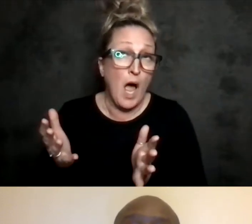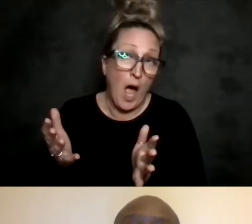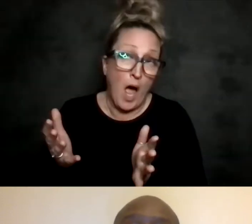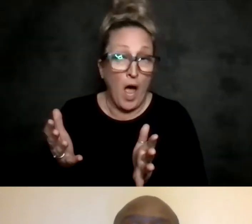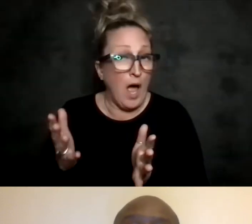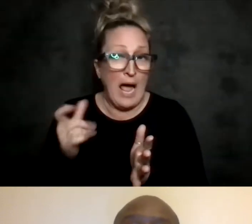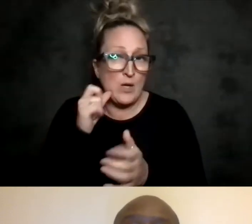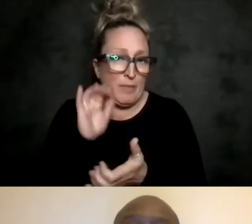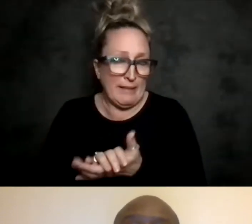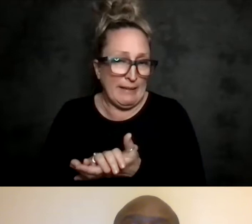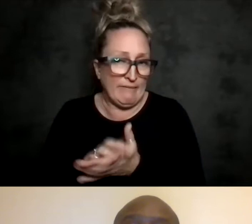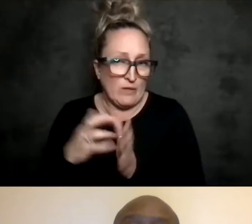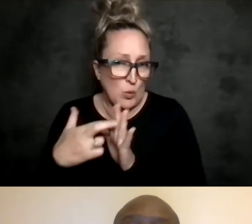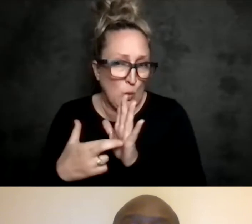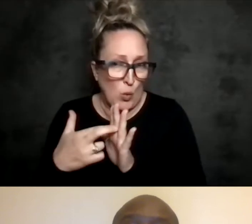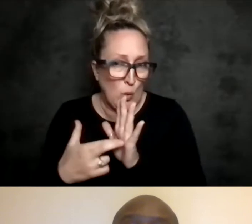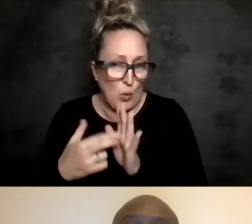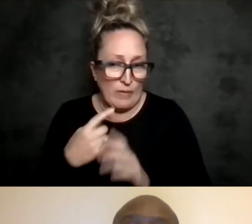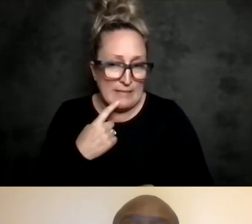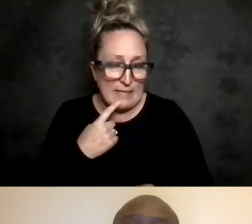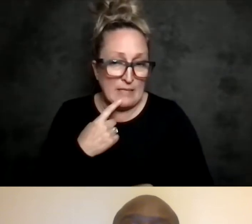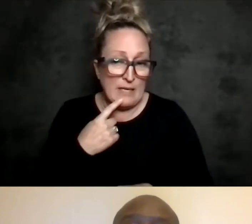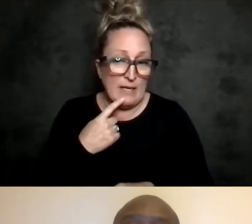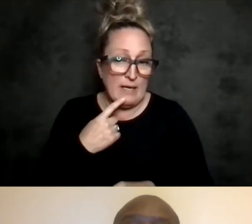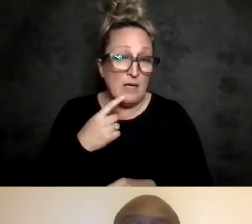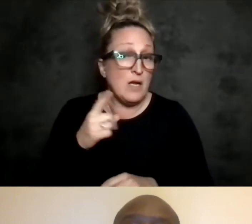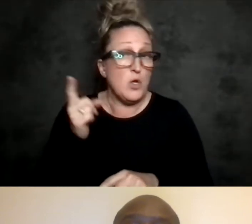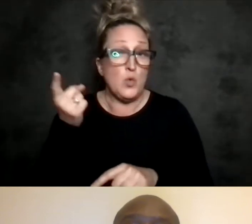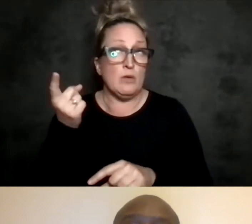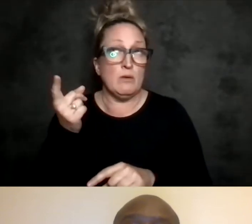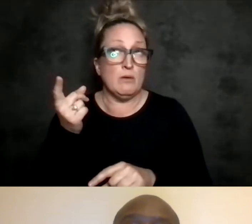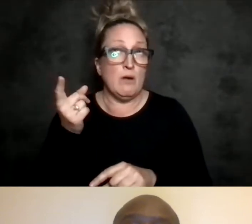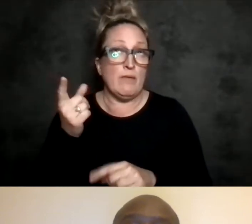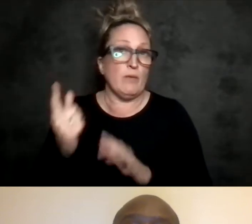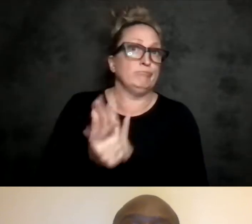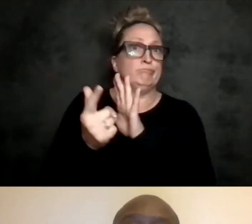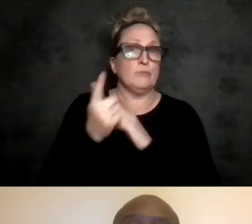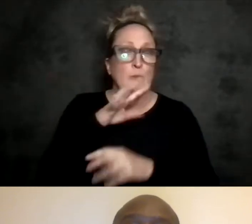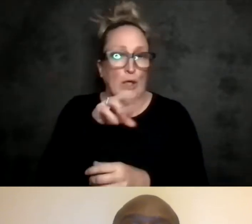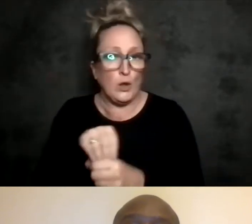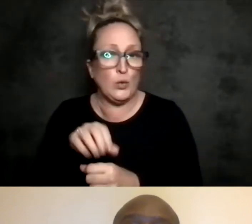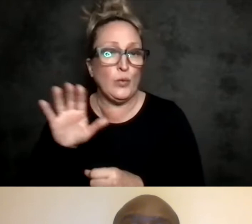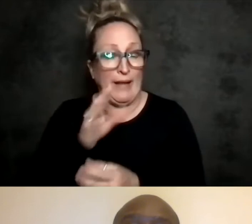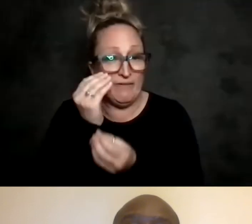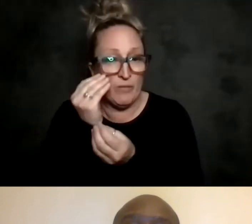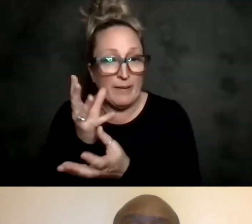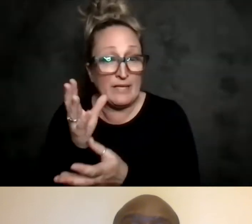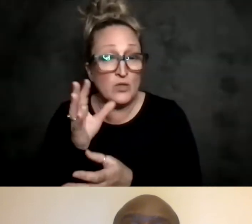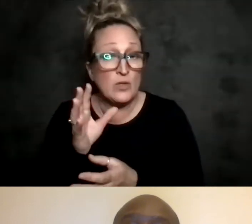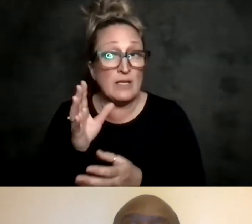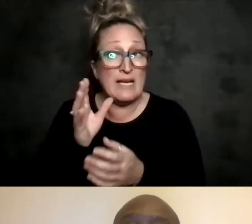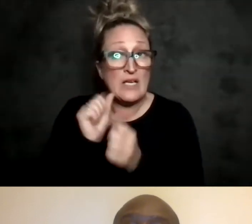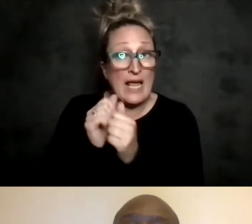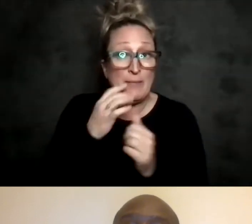I don't believe there's a rule that says that that you are prohibited from including that information in your